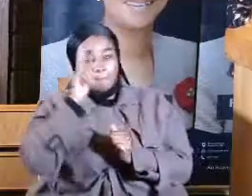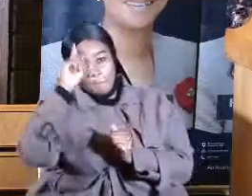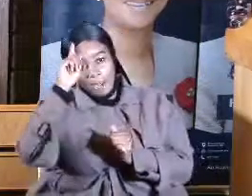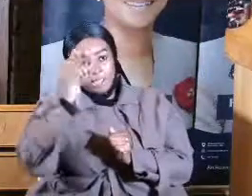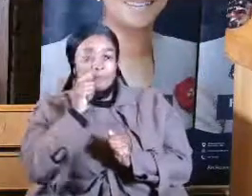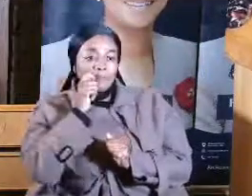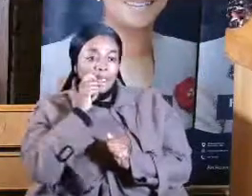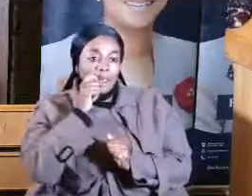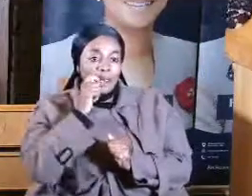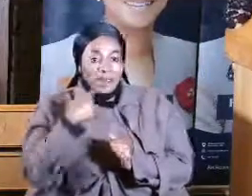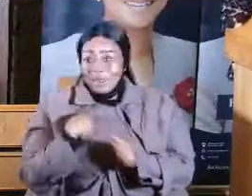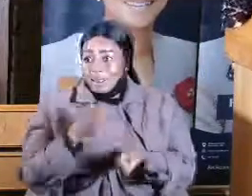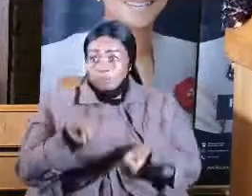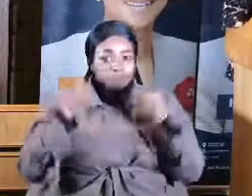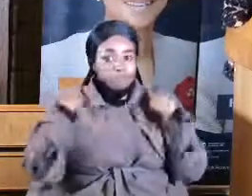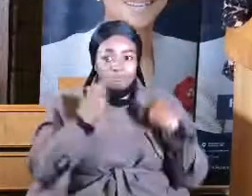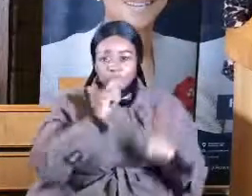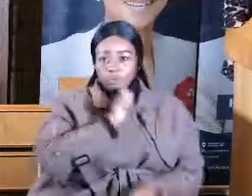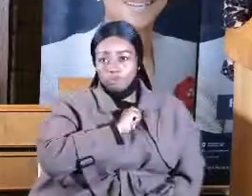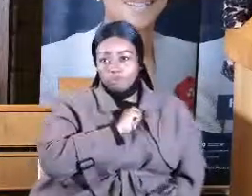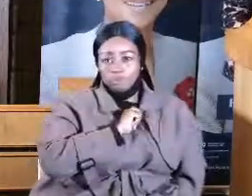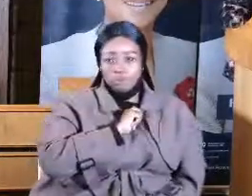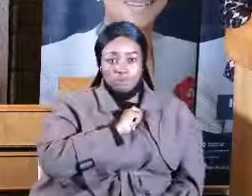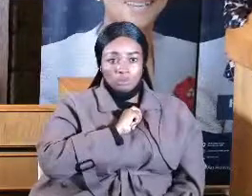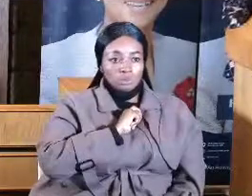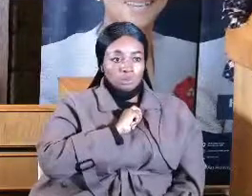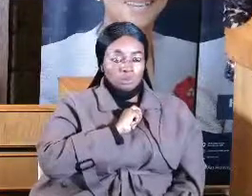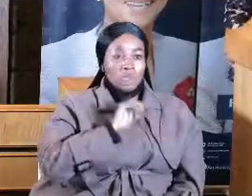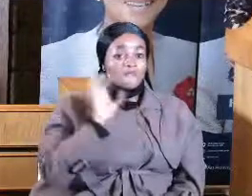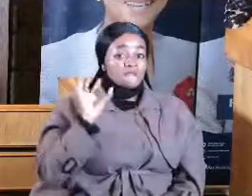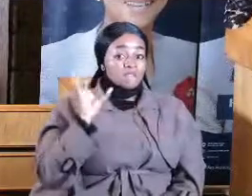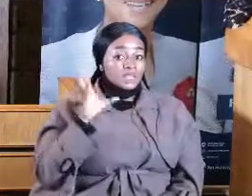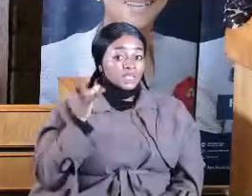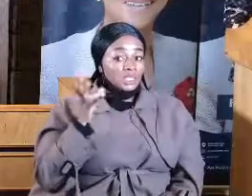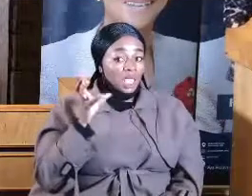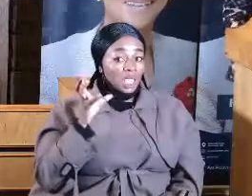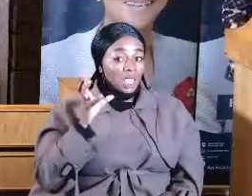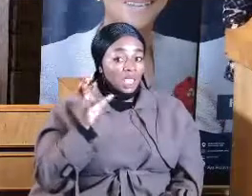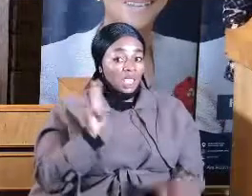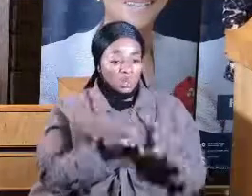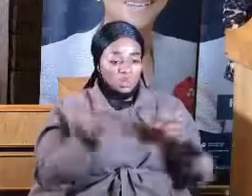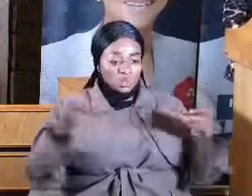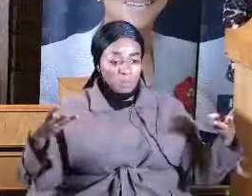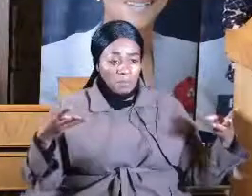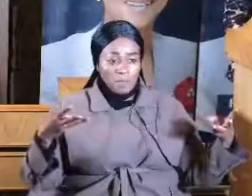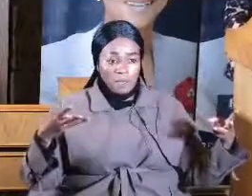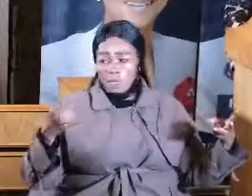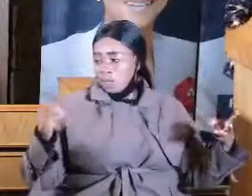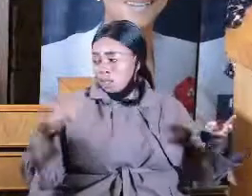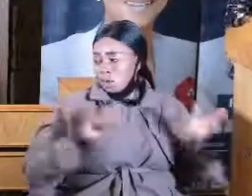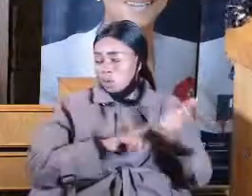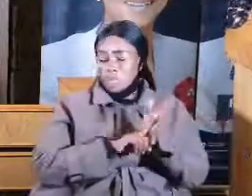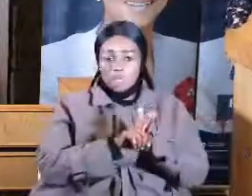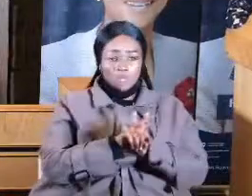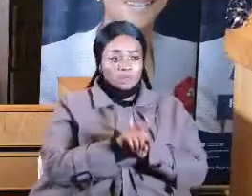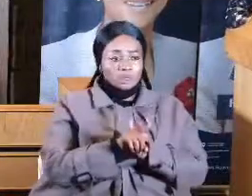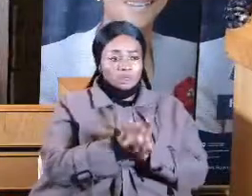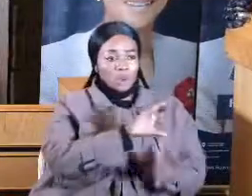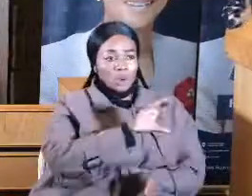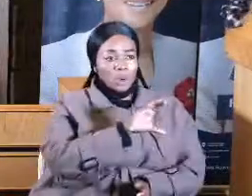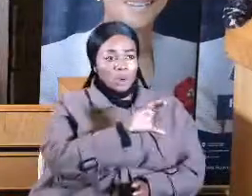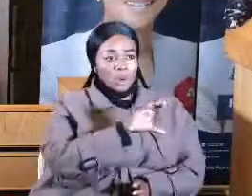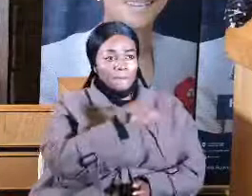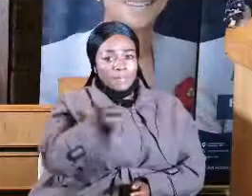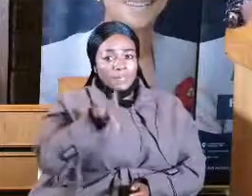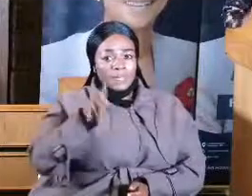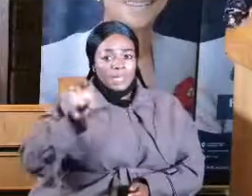today I can't understand. The Free State Treasury Bulletin was released a few weeks back, and this is the COVID PPE